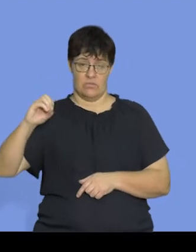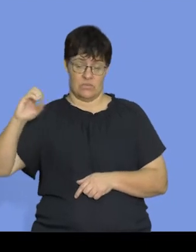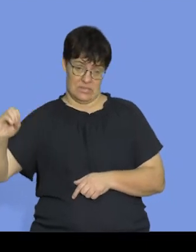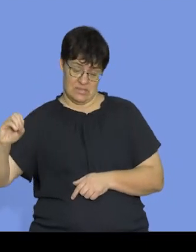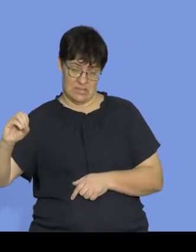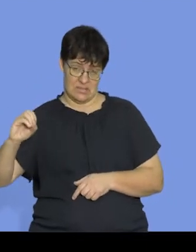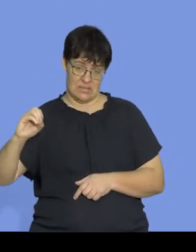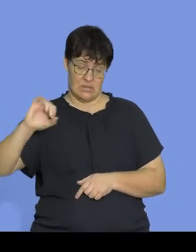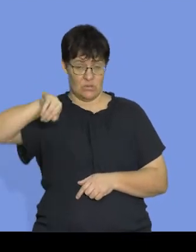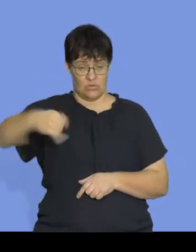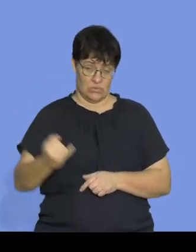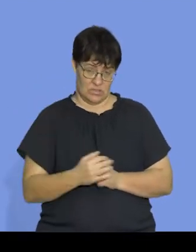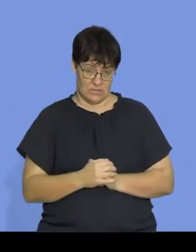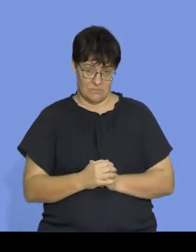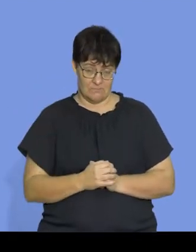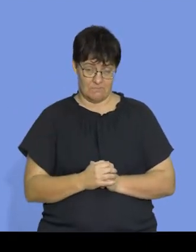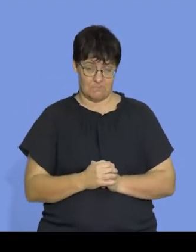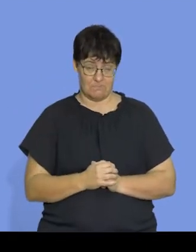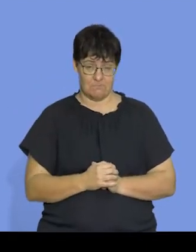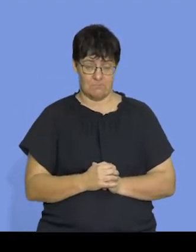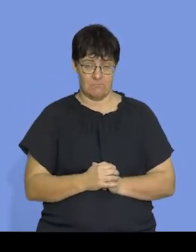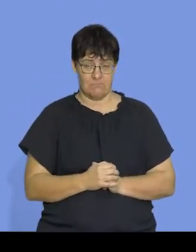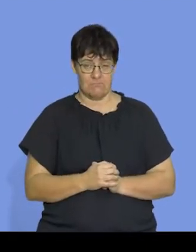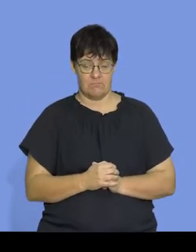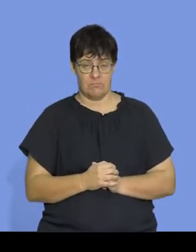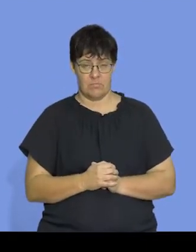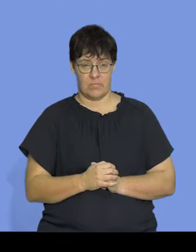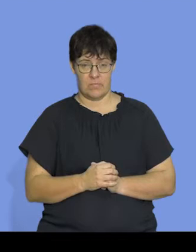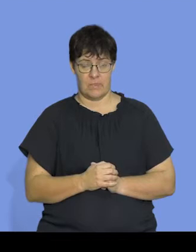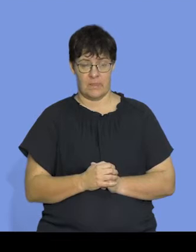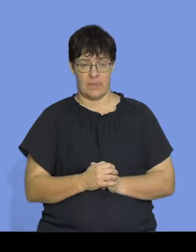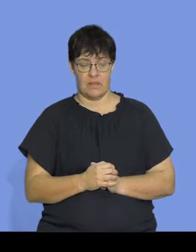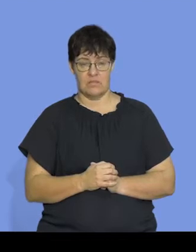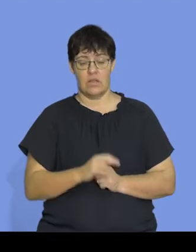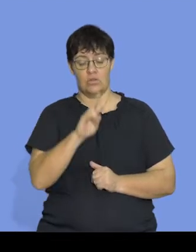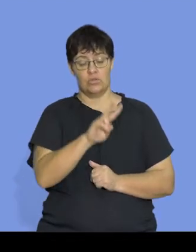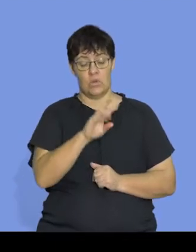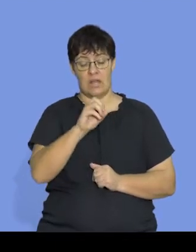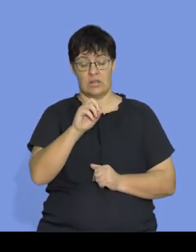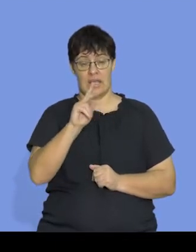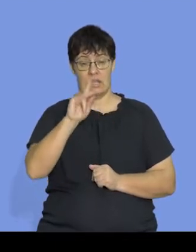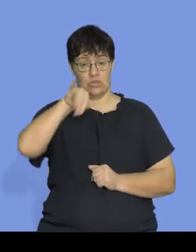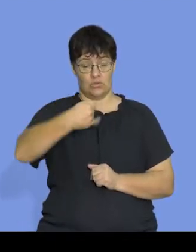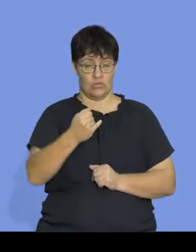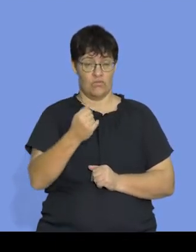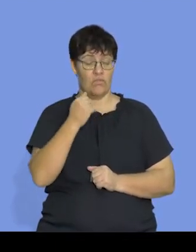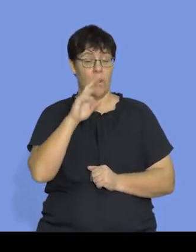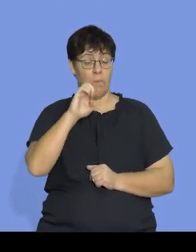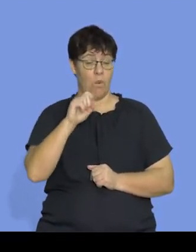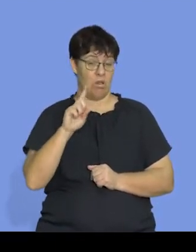200,000 joules of energy. So if we say 200 kilojoules per mole, for argument's sake, we say